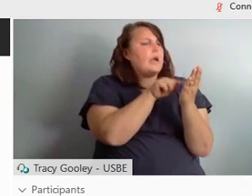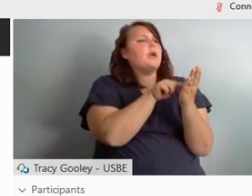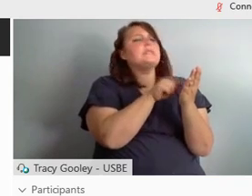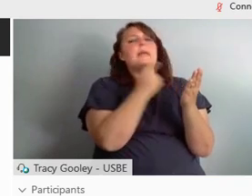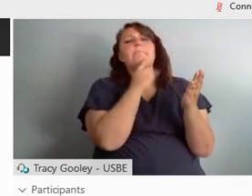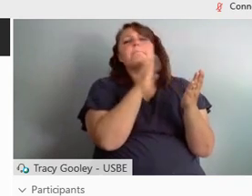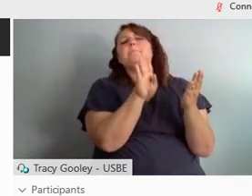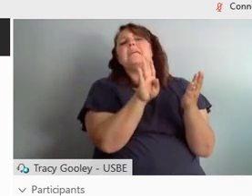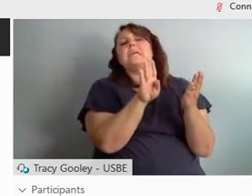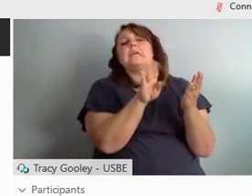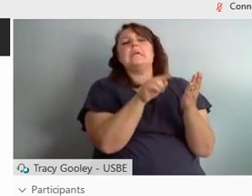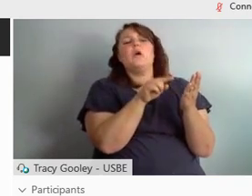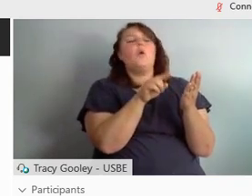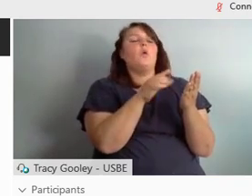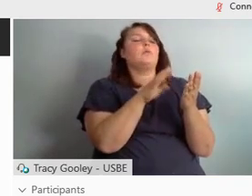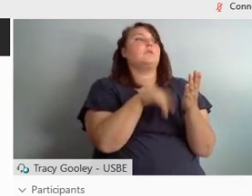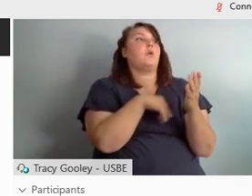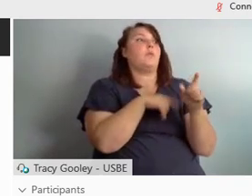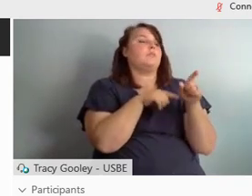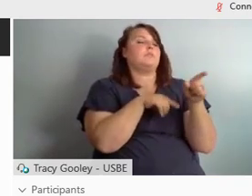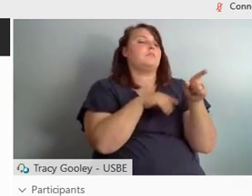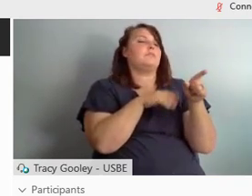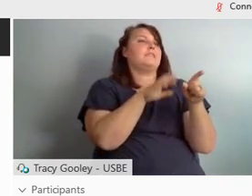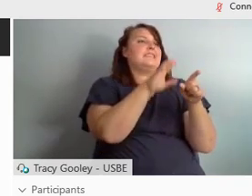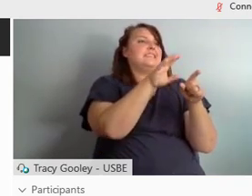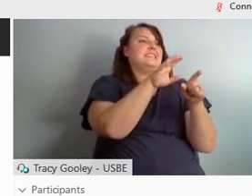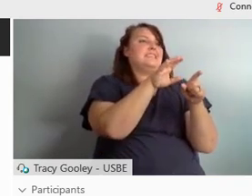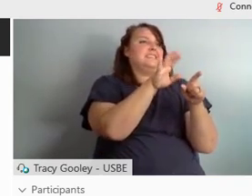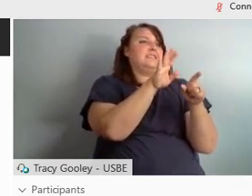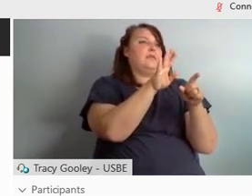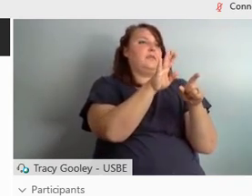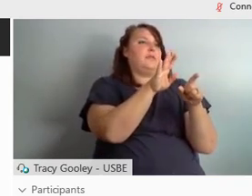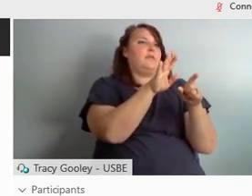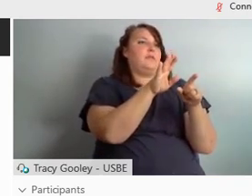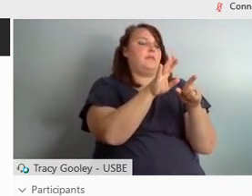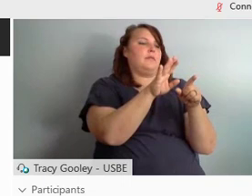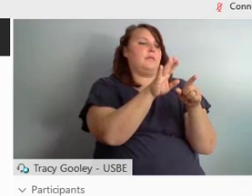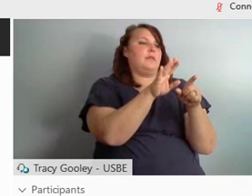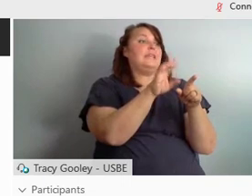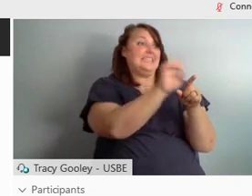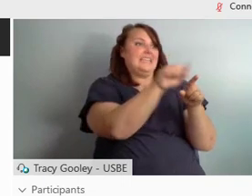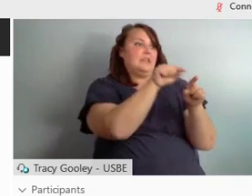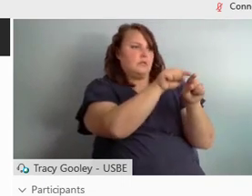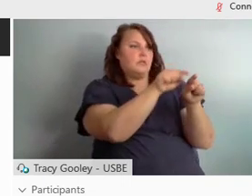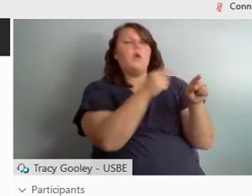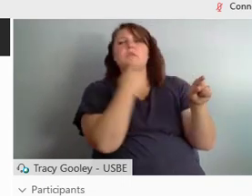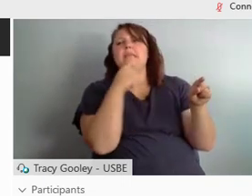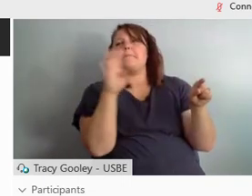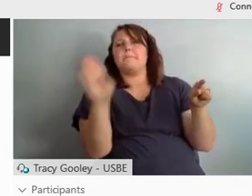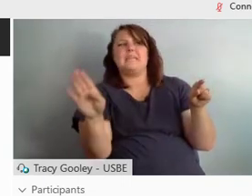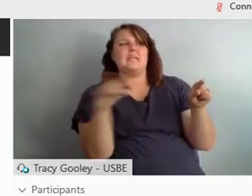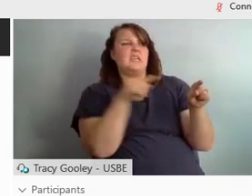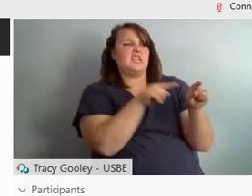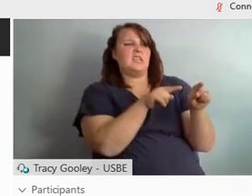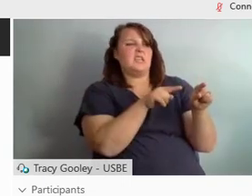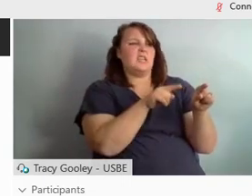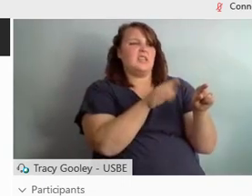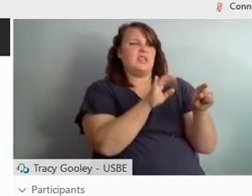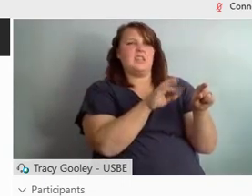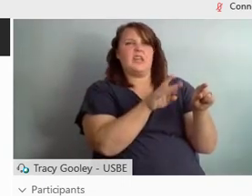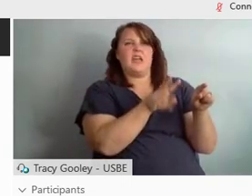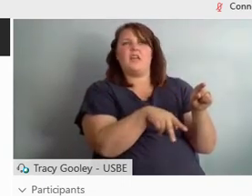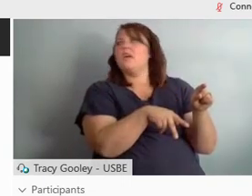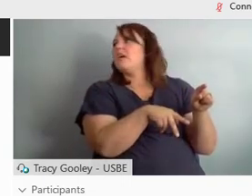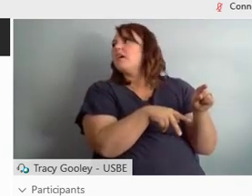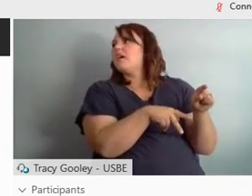next row and when you point to the D, they look at you and they say, oh, that's a D. The other one was a B. You would